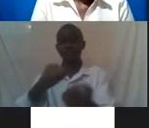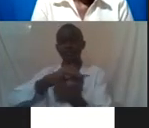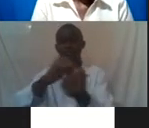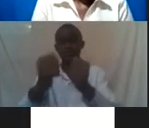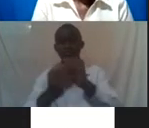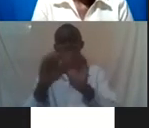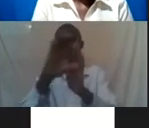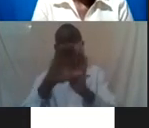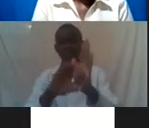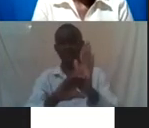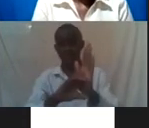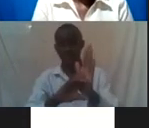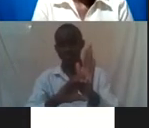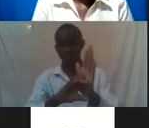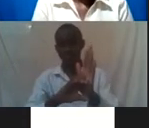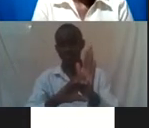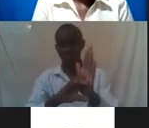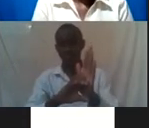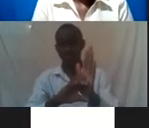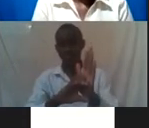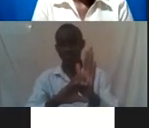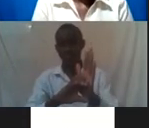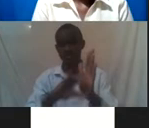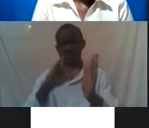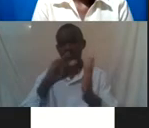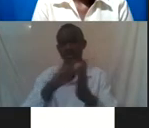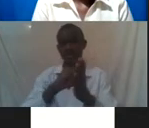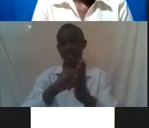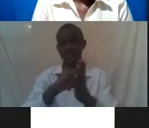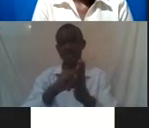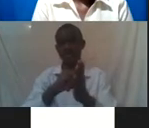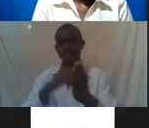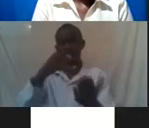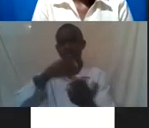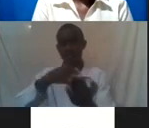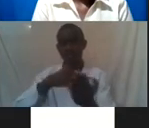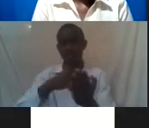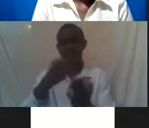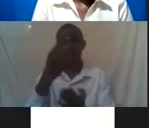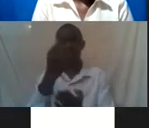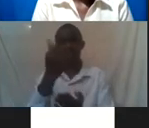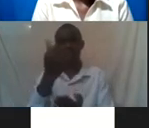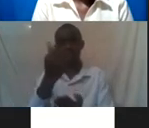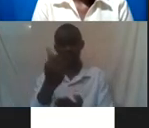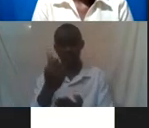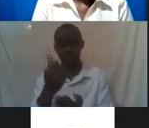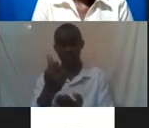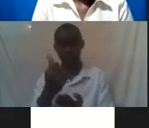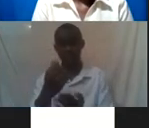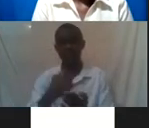amendments touches on quite a number of financial issues. And I'll begin with